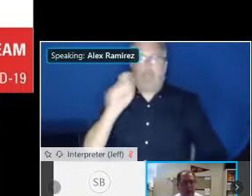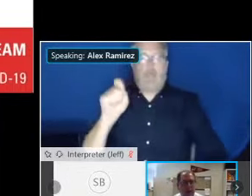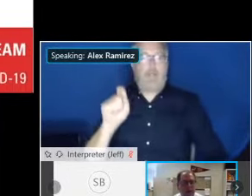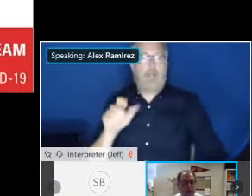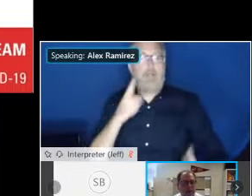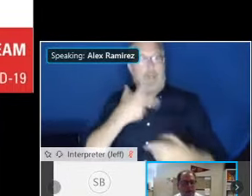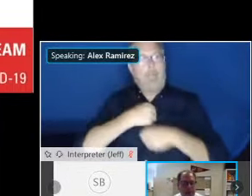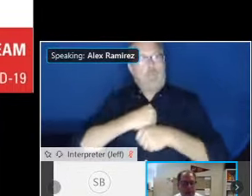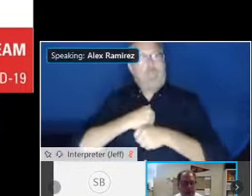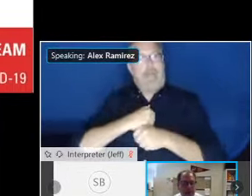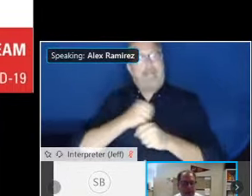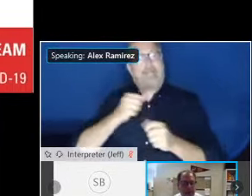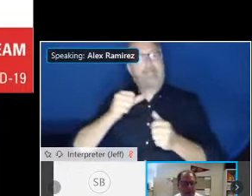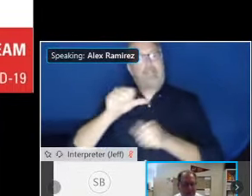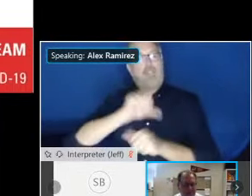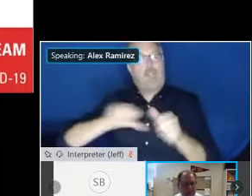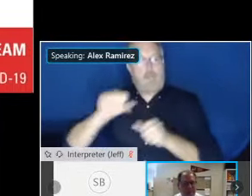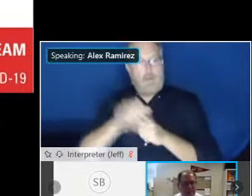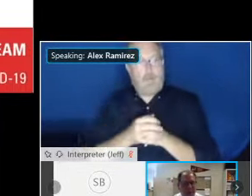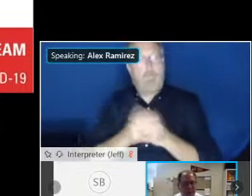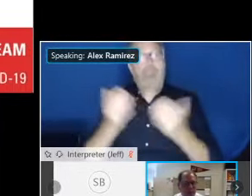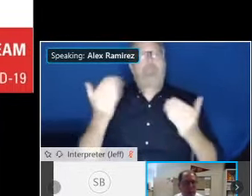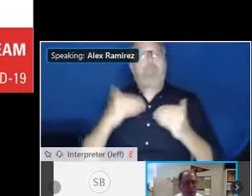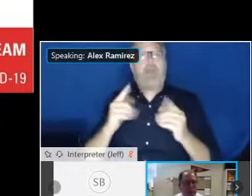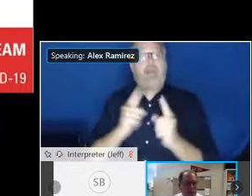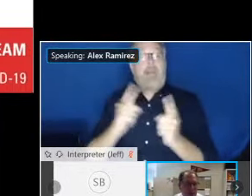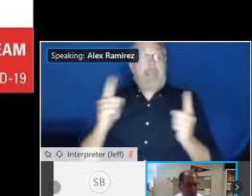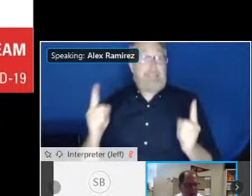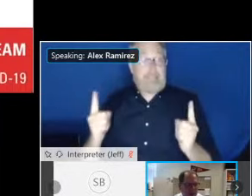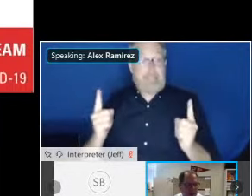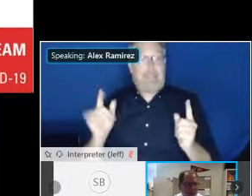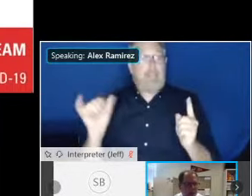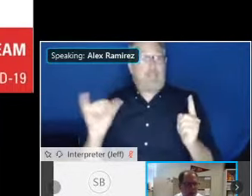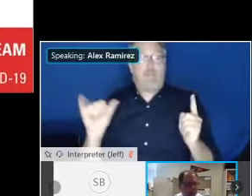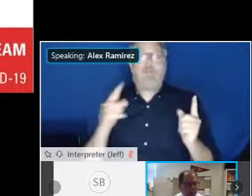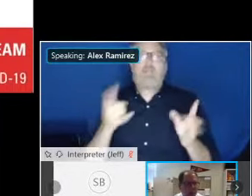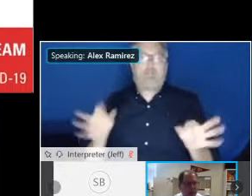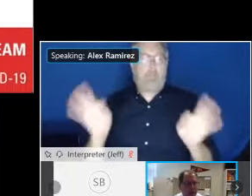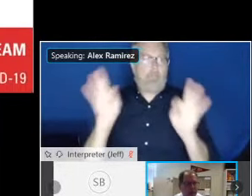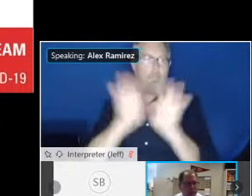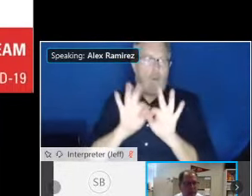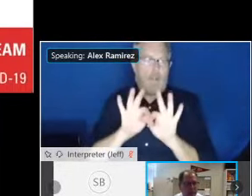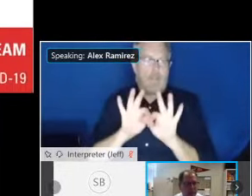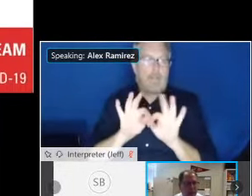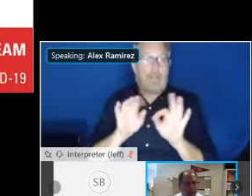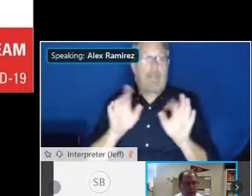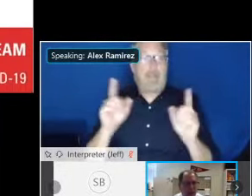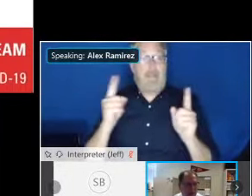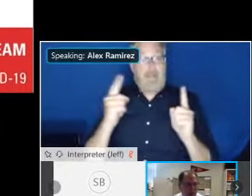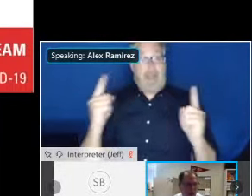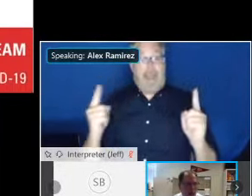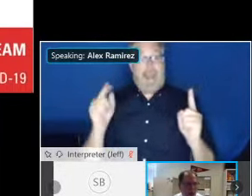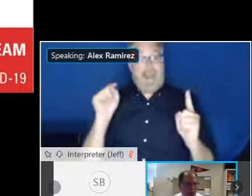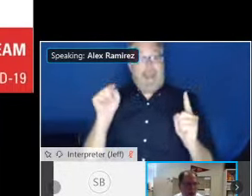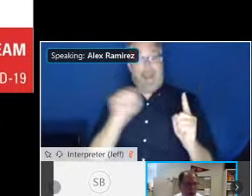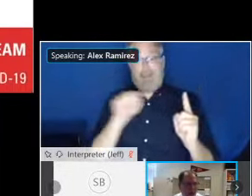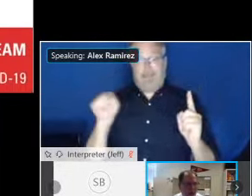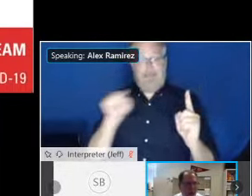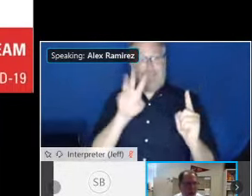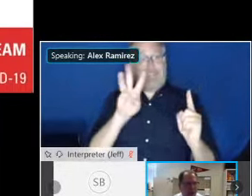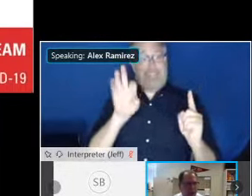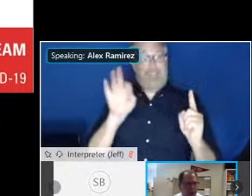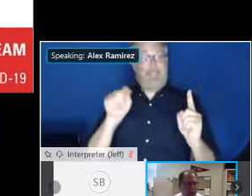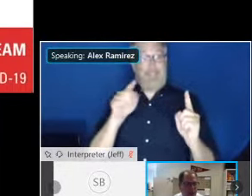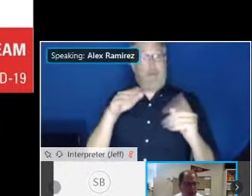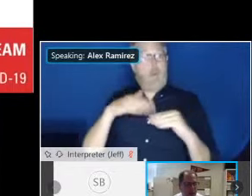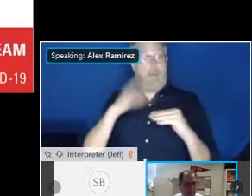us. Physical distancing. Those are important because with that physical distancing, we can also make